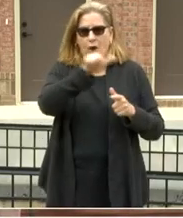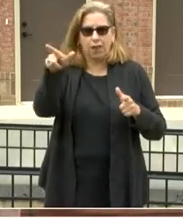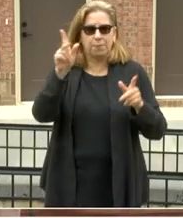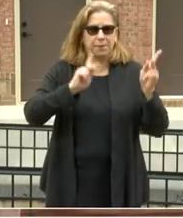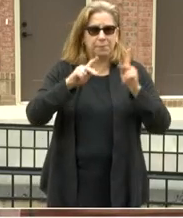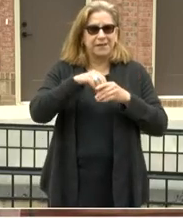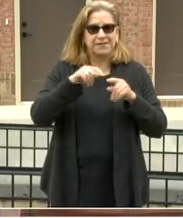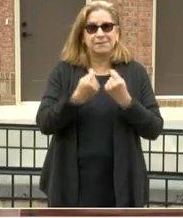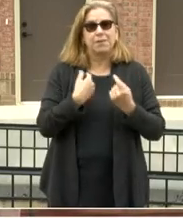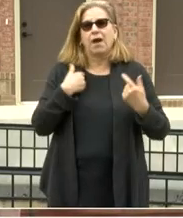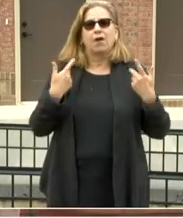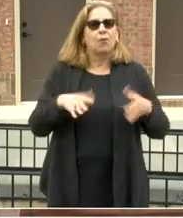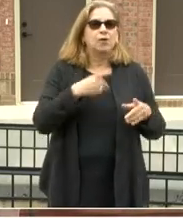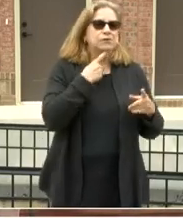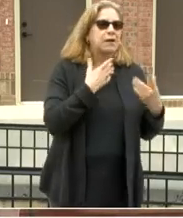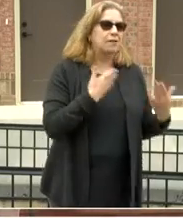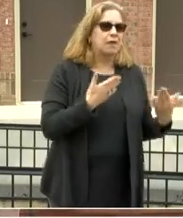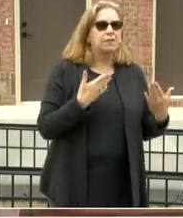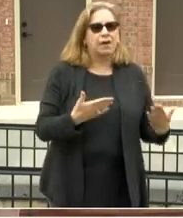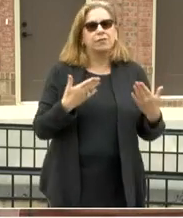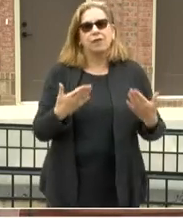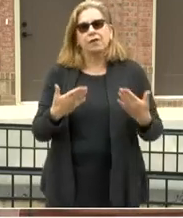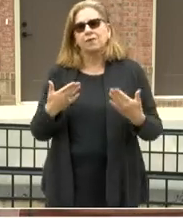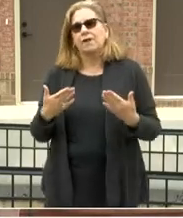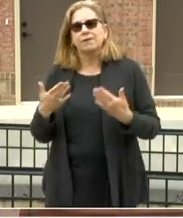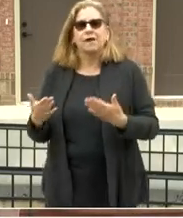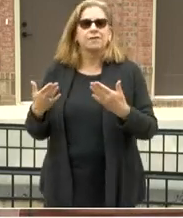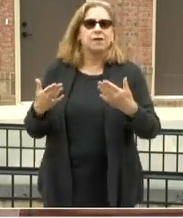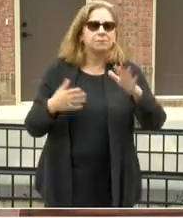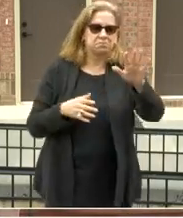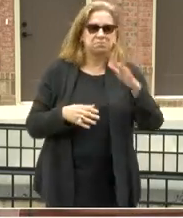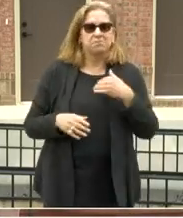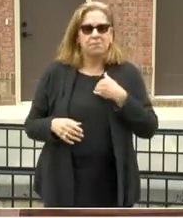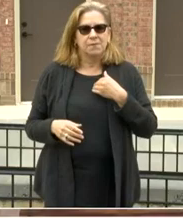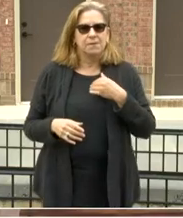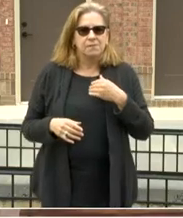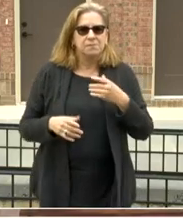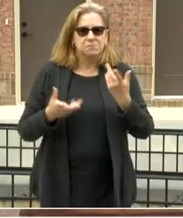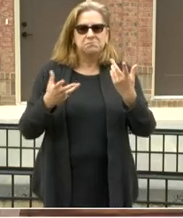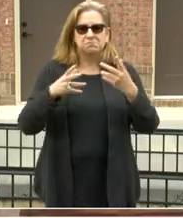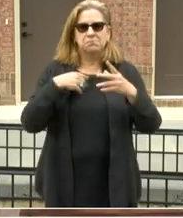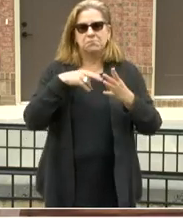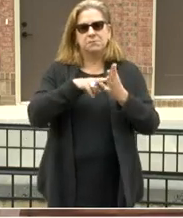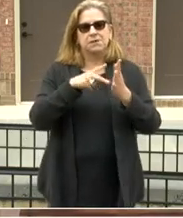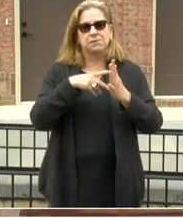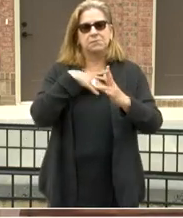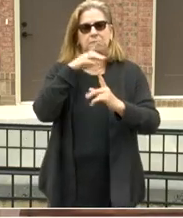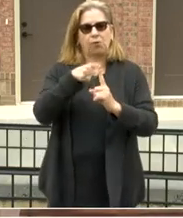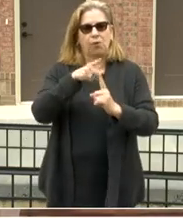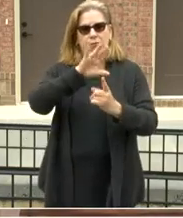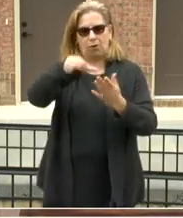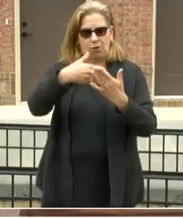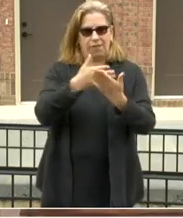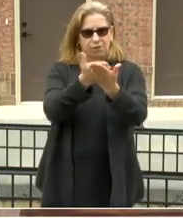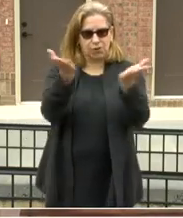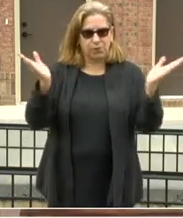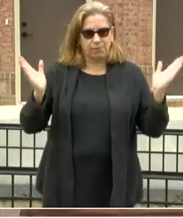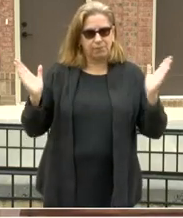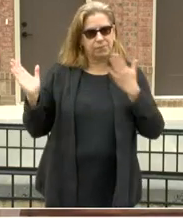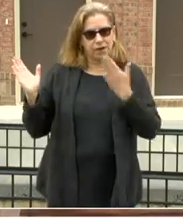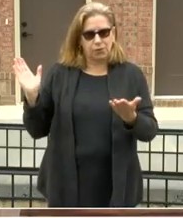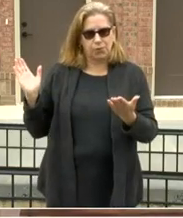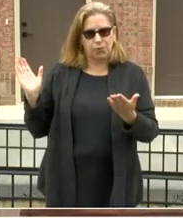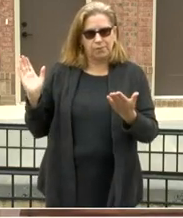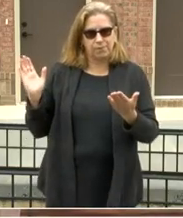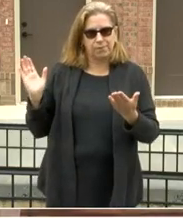few more to go along, and I know it's perhaps reiterative, but it goes without saying. First, to the neighborhood,